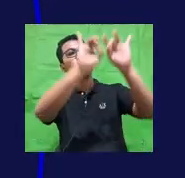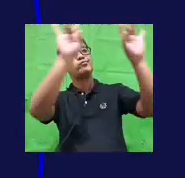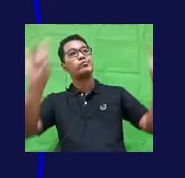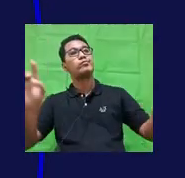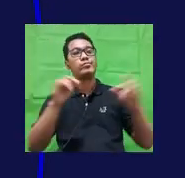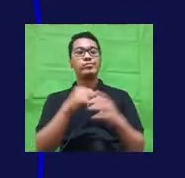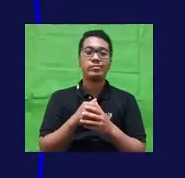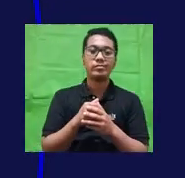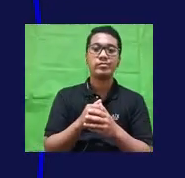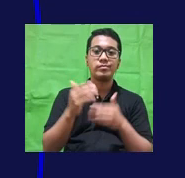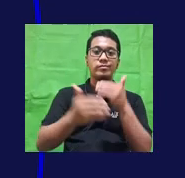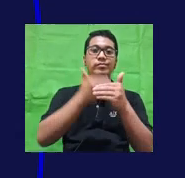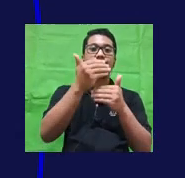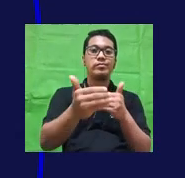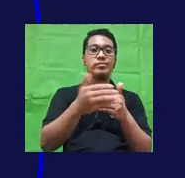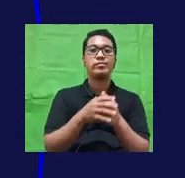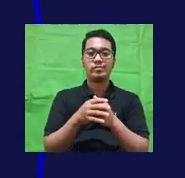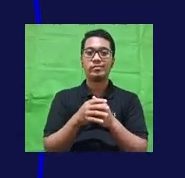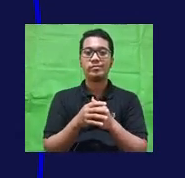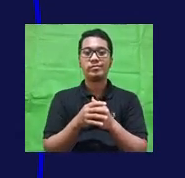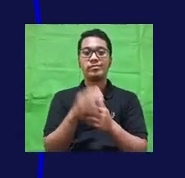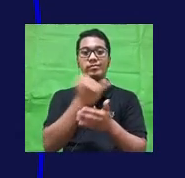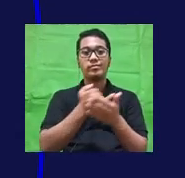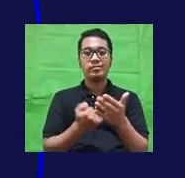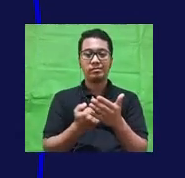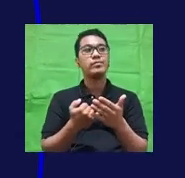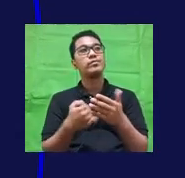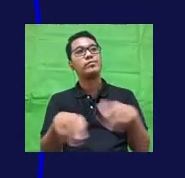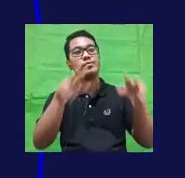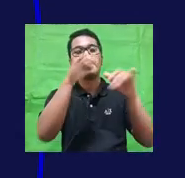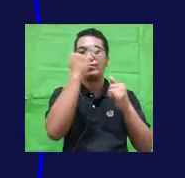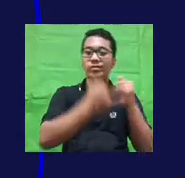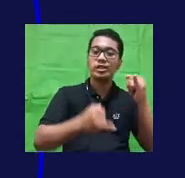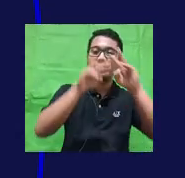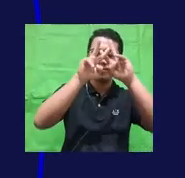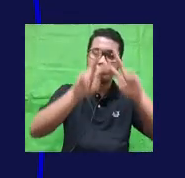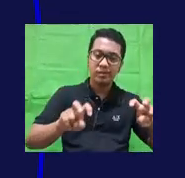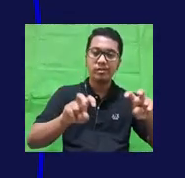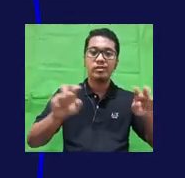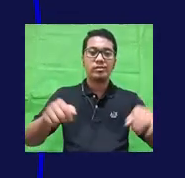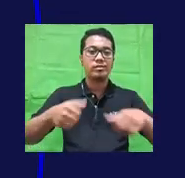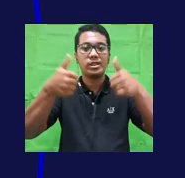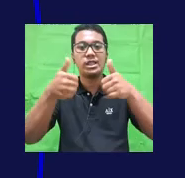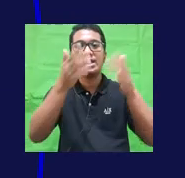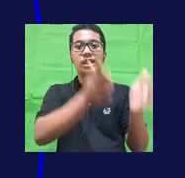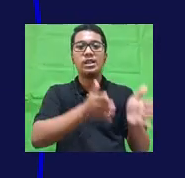the image of the final result of the installation. The installation was called Between a Bless and a Curse.